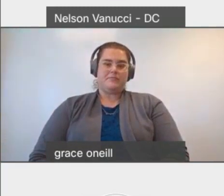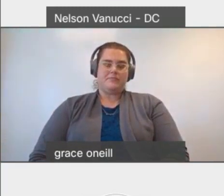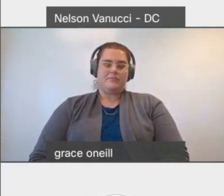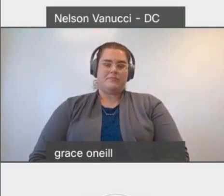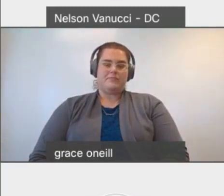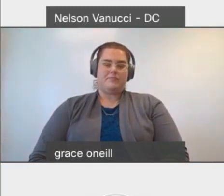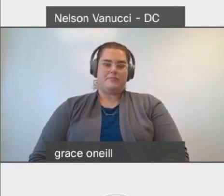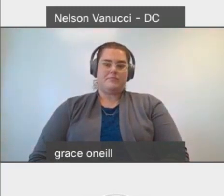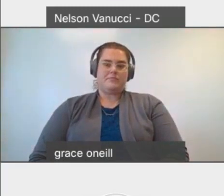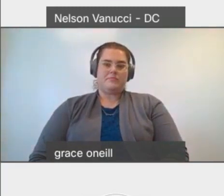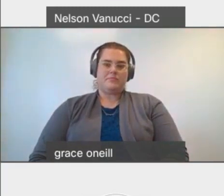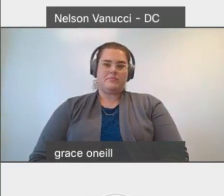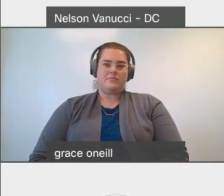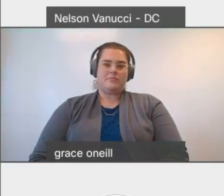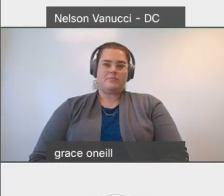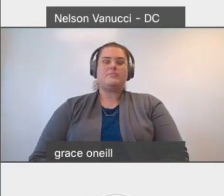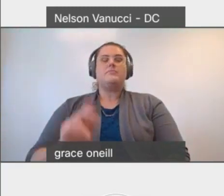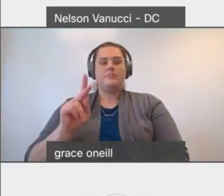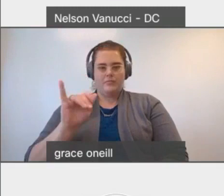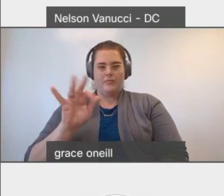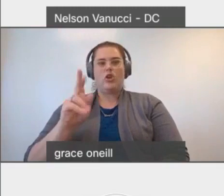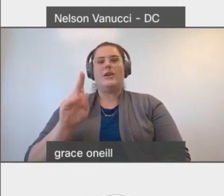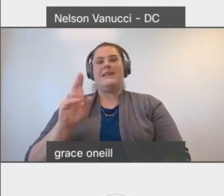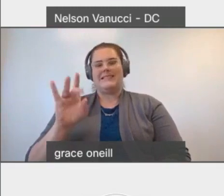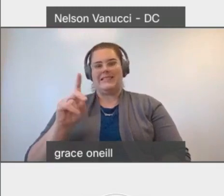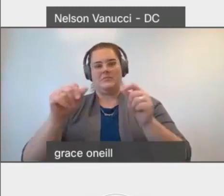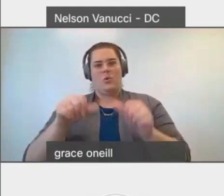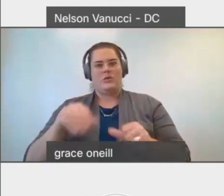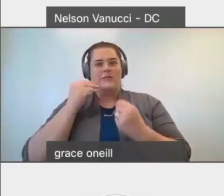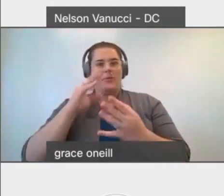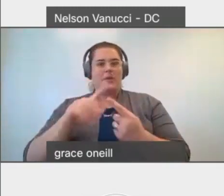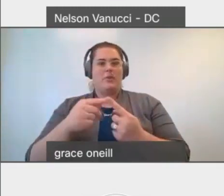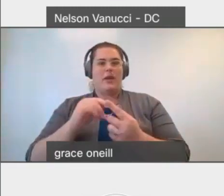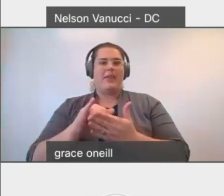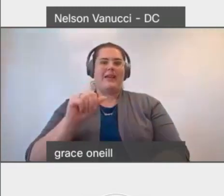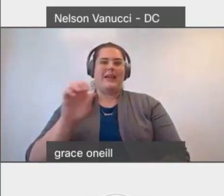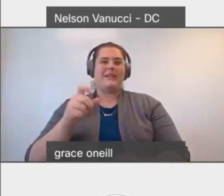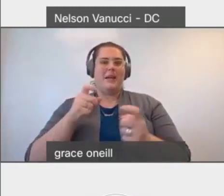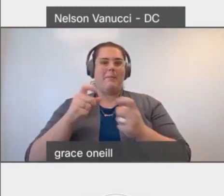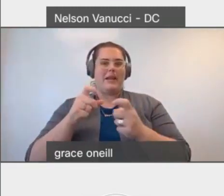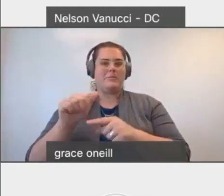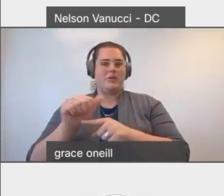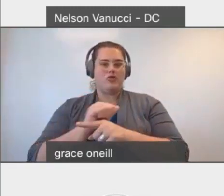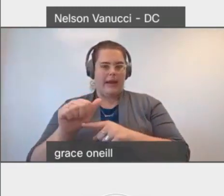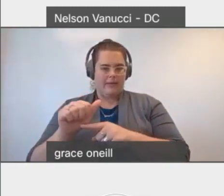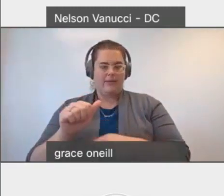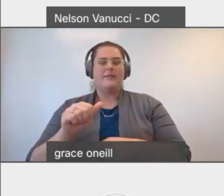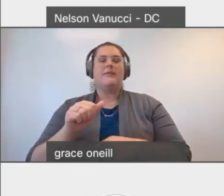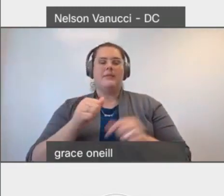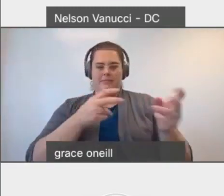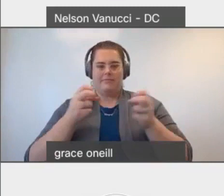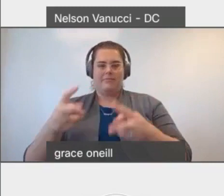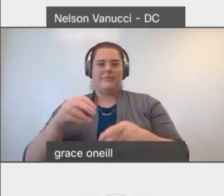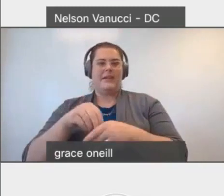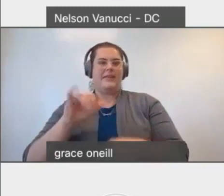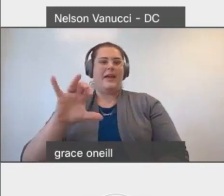There's the information. Kirk has posted the information regarding the case management training in the chat box for people that